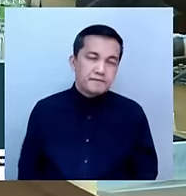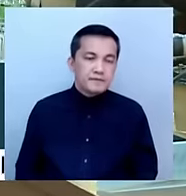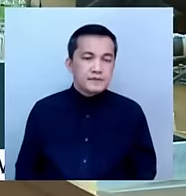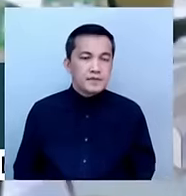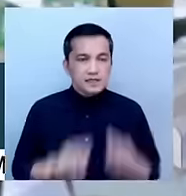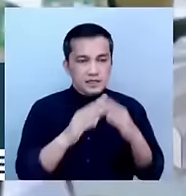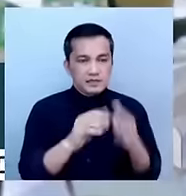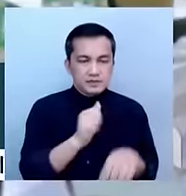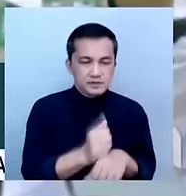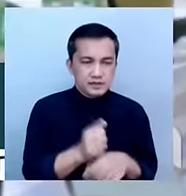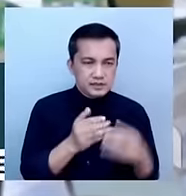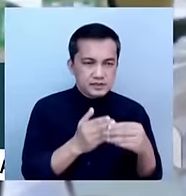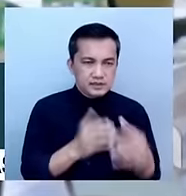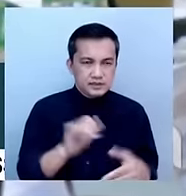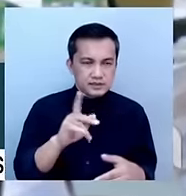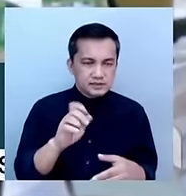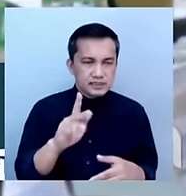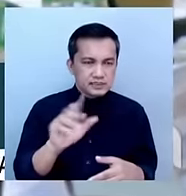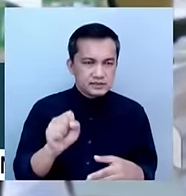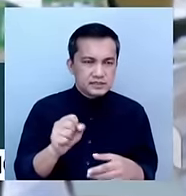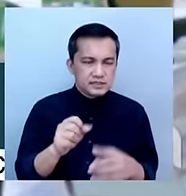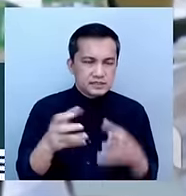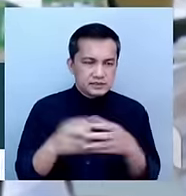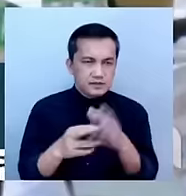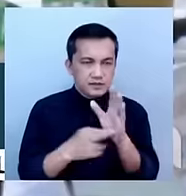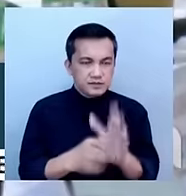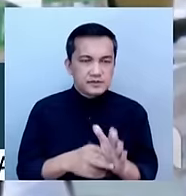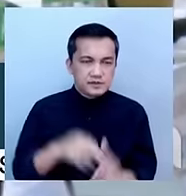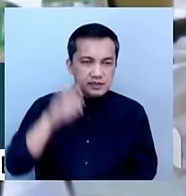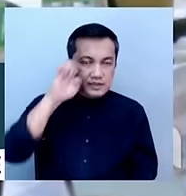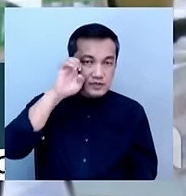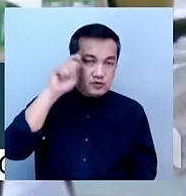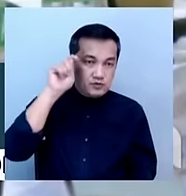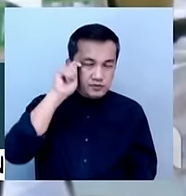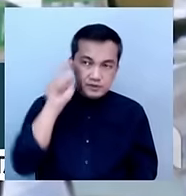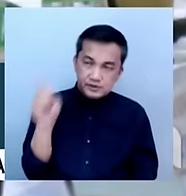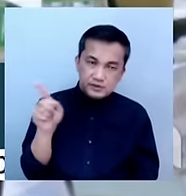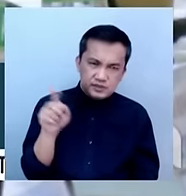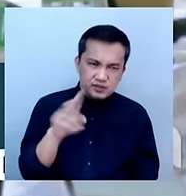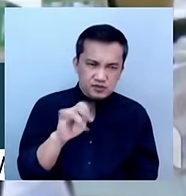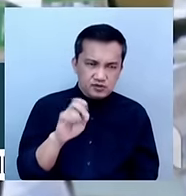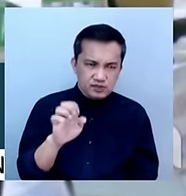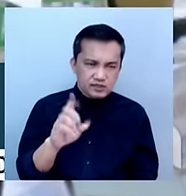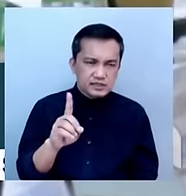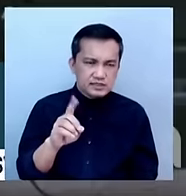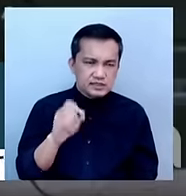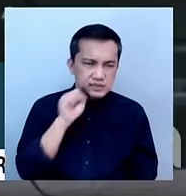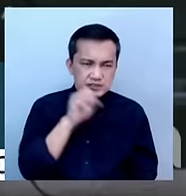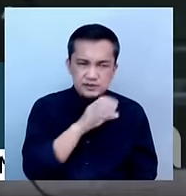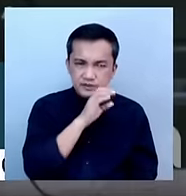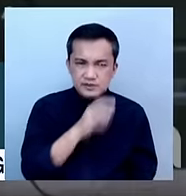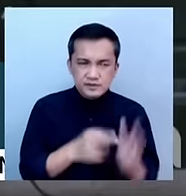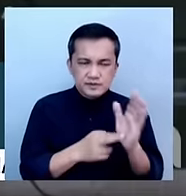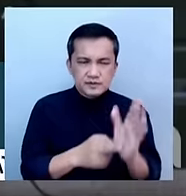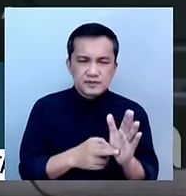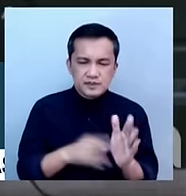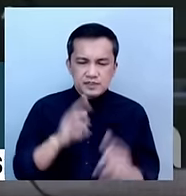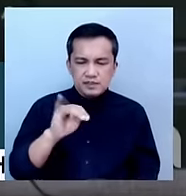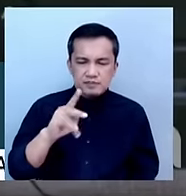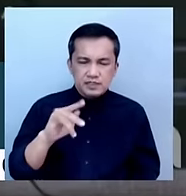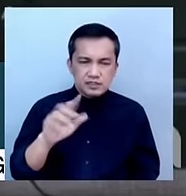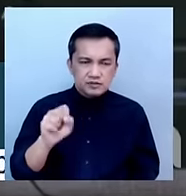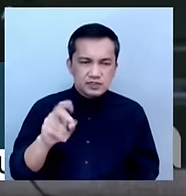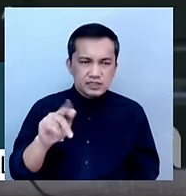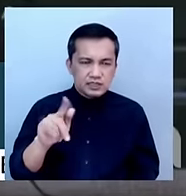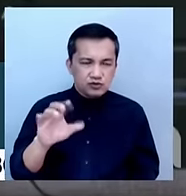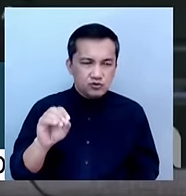Majority Leader and ACT-CIS Party List Representative Erwin Tulfo and United Senior Citizens Party List Representative Milagros Aquino